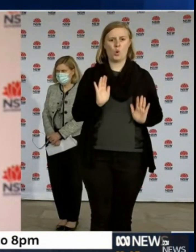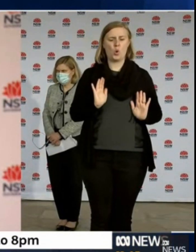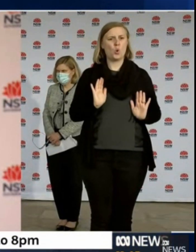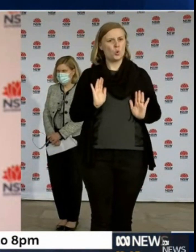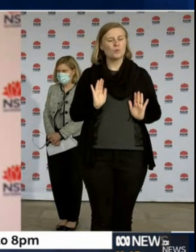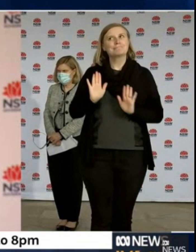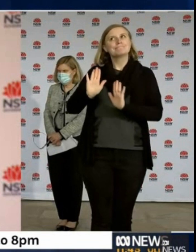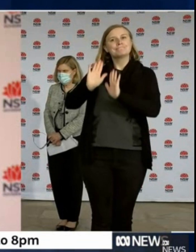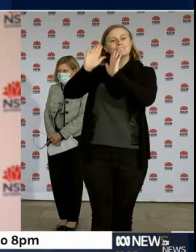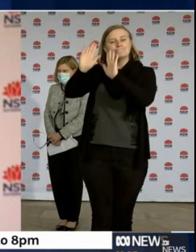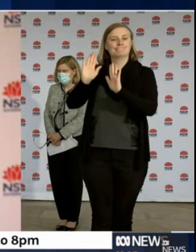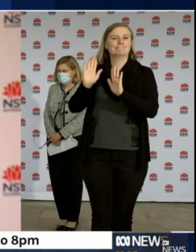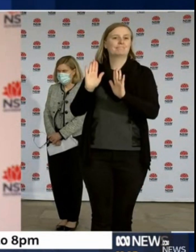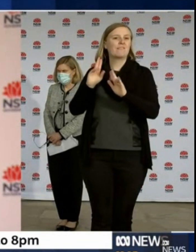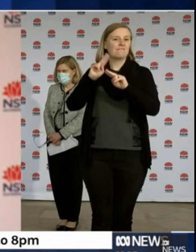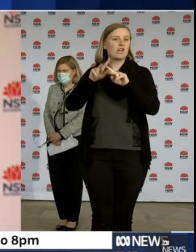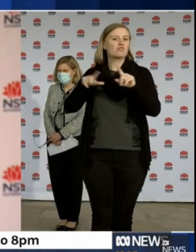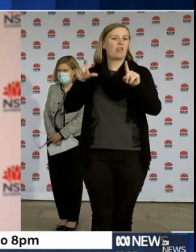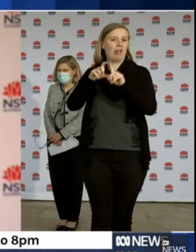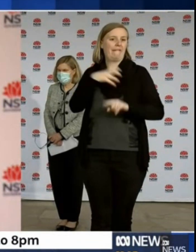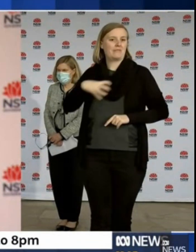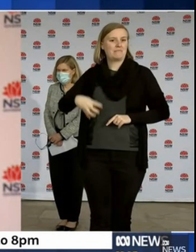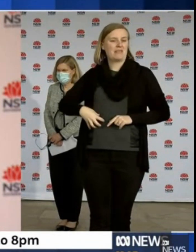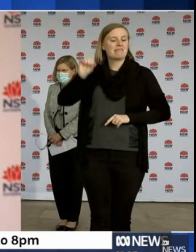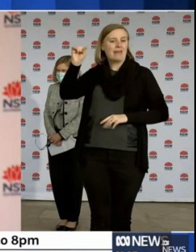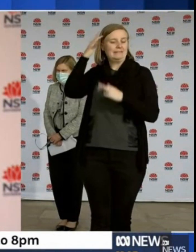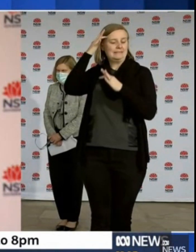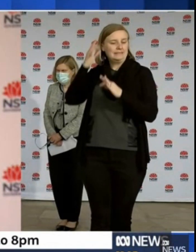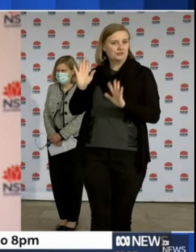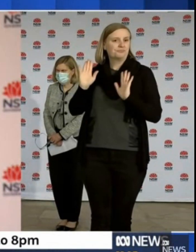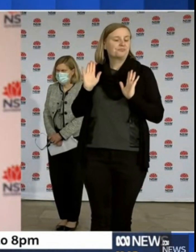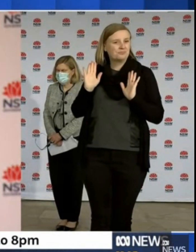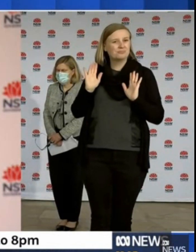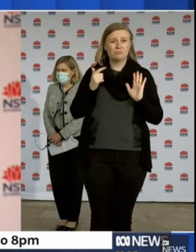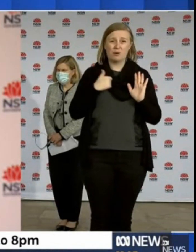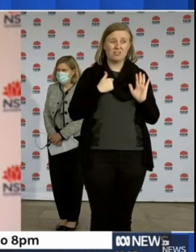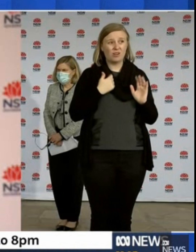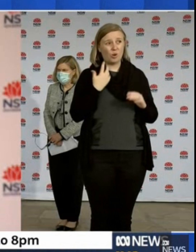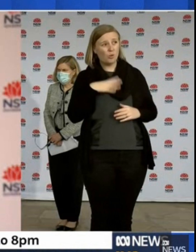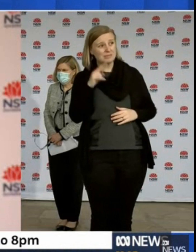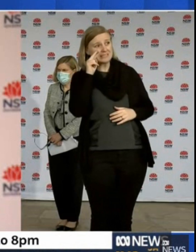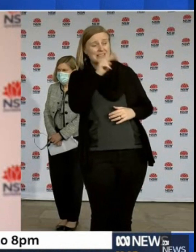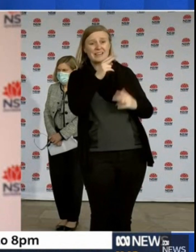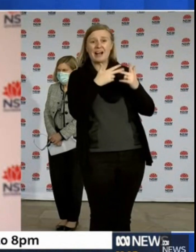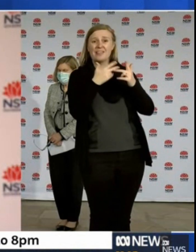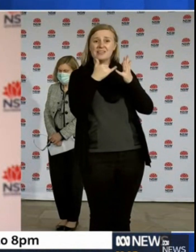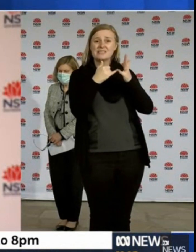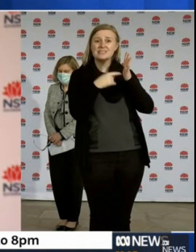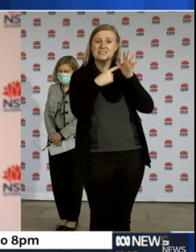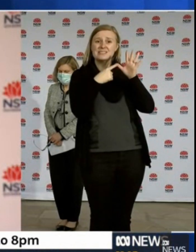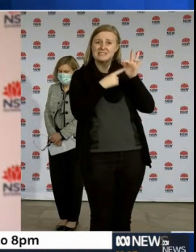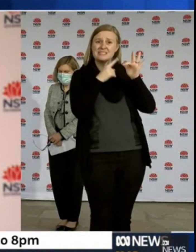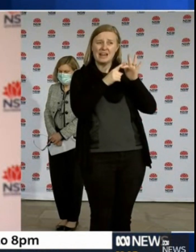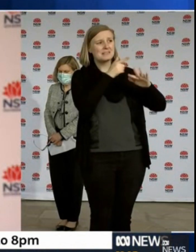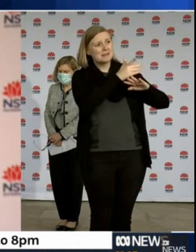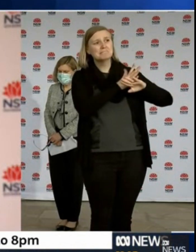I support their decision in continuing to allow Australians to come back home. I just wish every state would do its fair share. We've had other states,